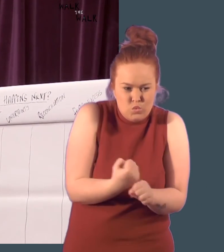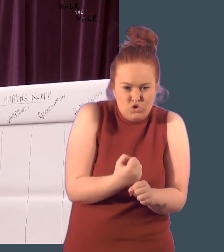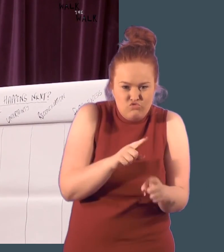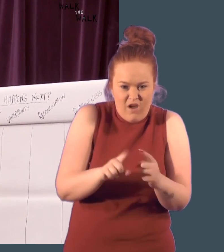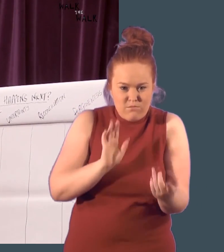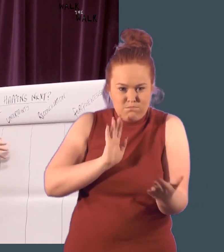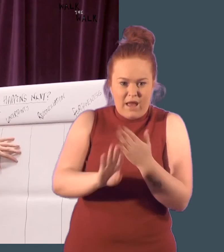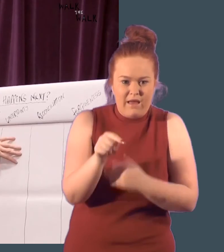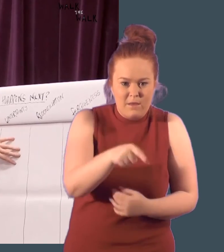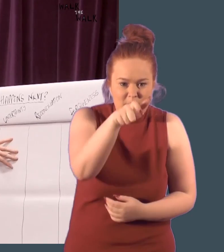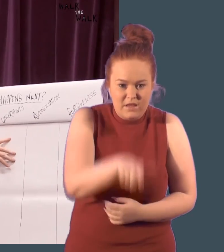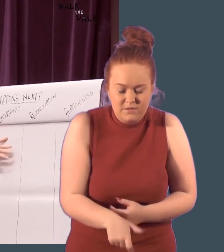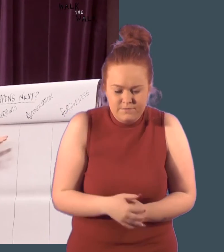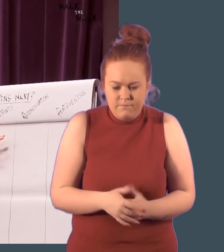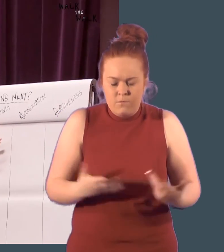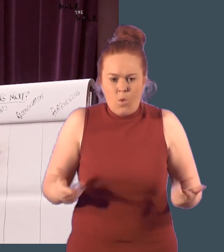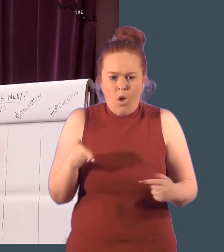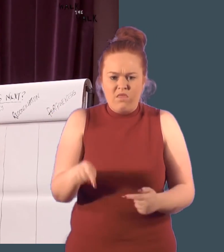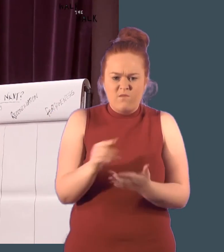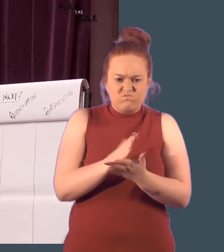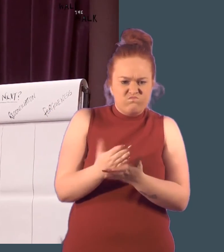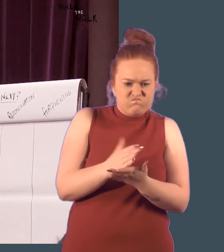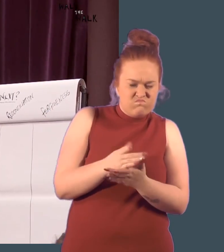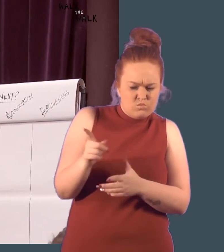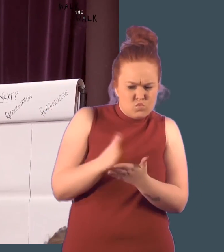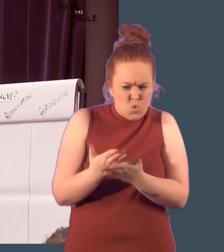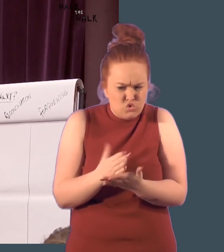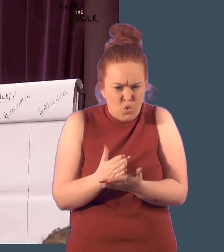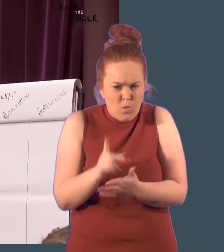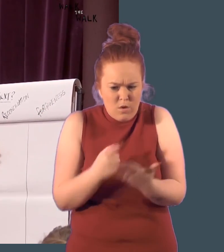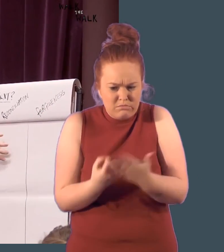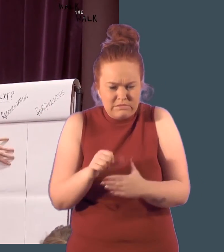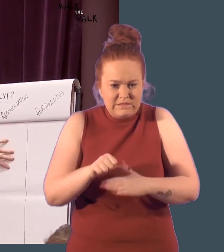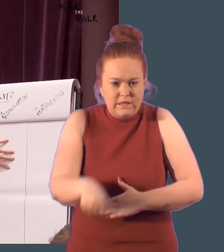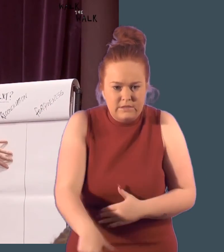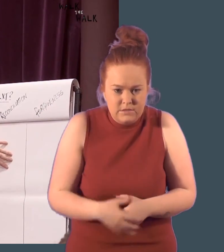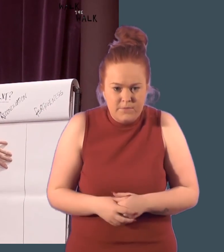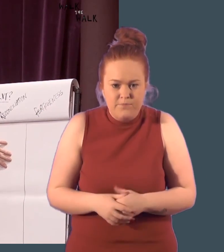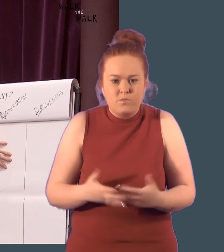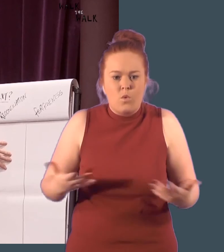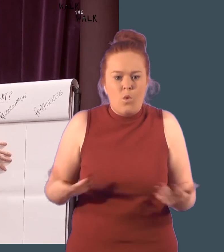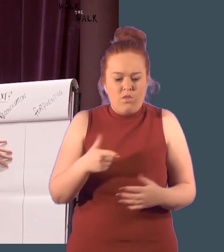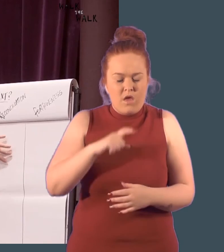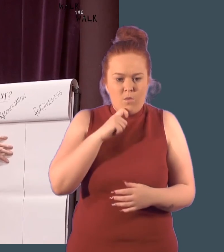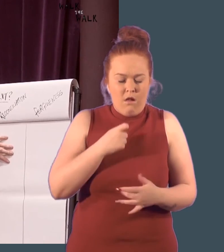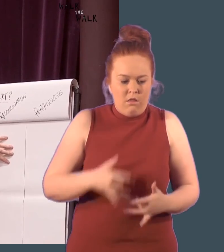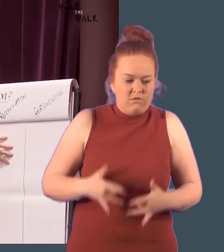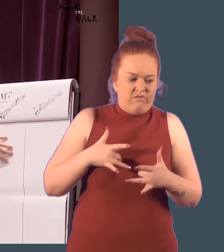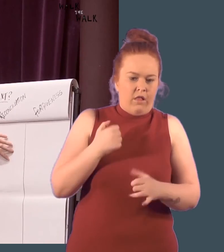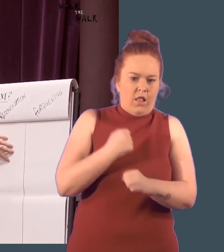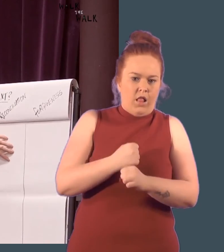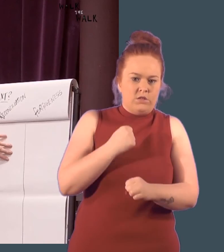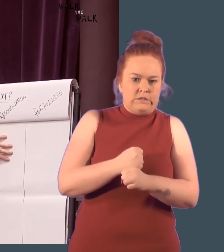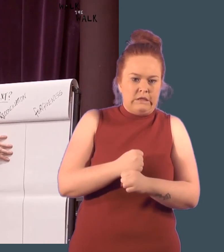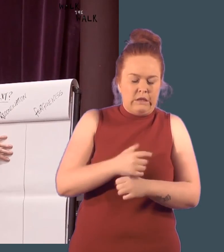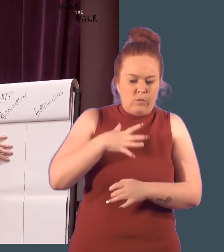somebody? Do they fall into uncertainty? Are they not sure what they're going to do next? Are they looking to reconcile? Do they feel guilty? Do